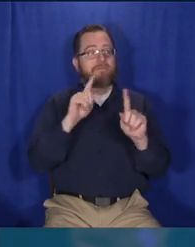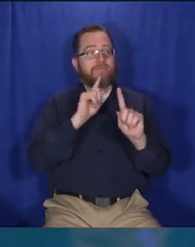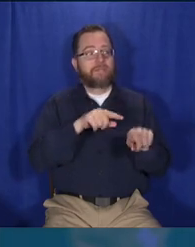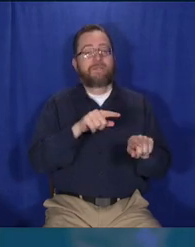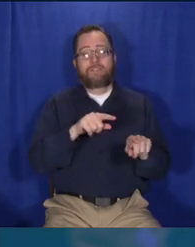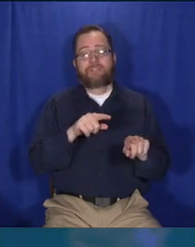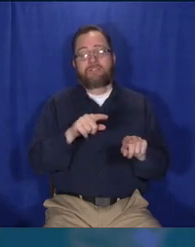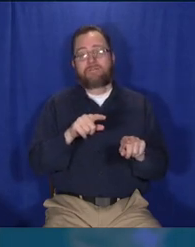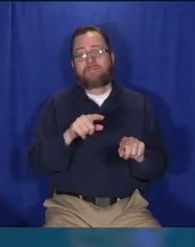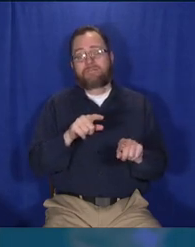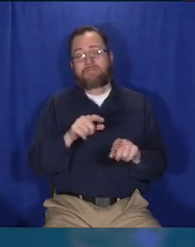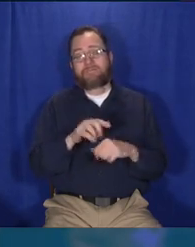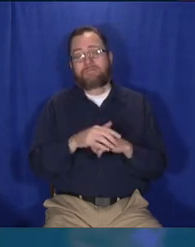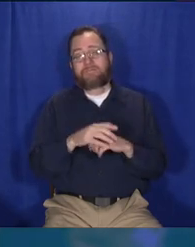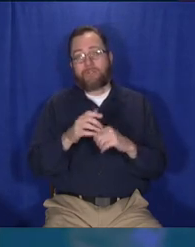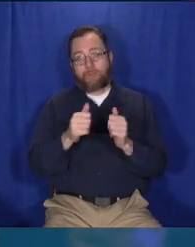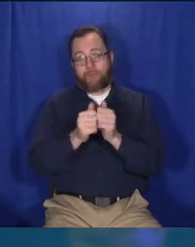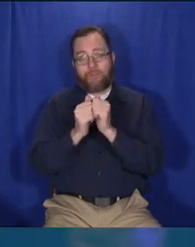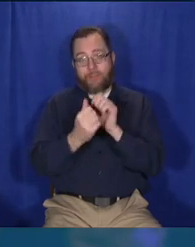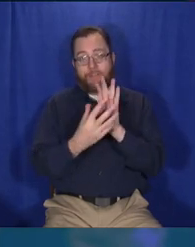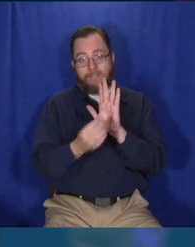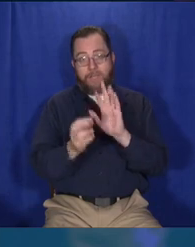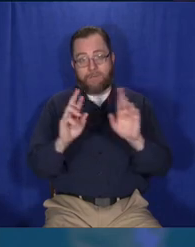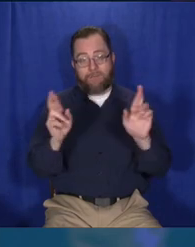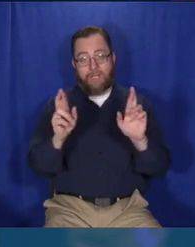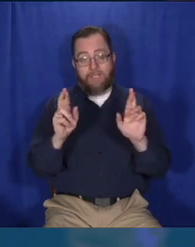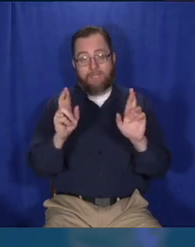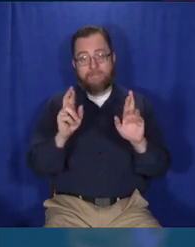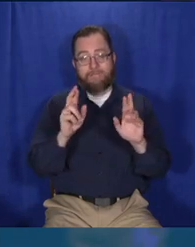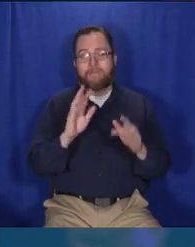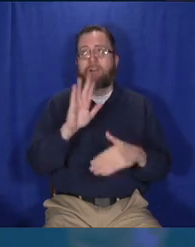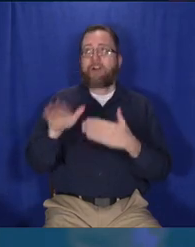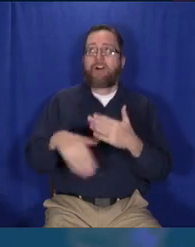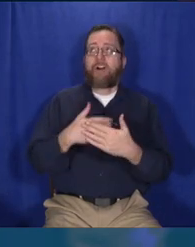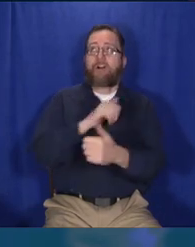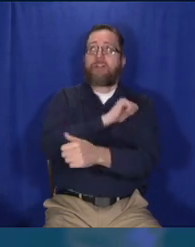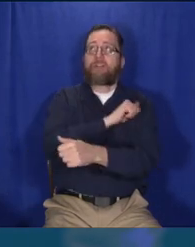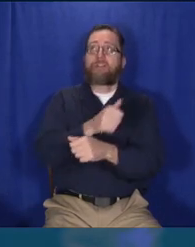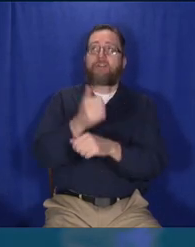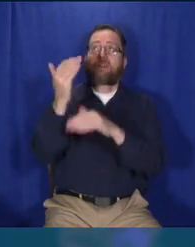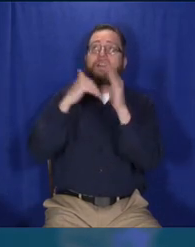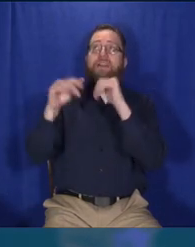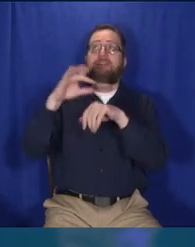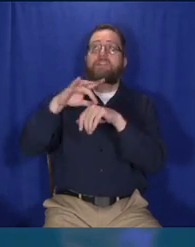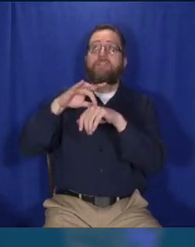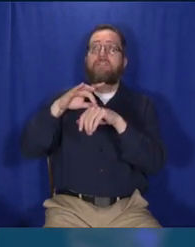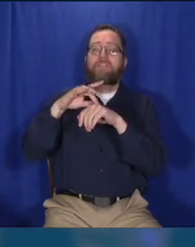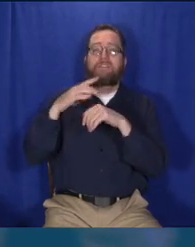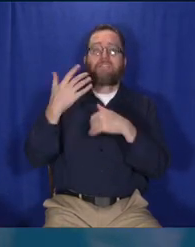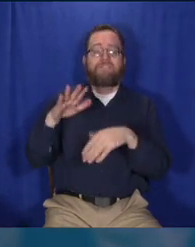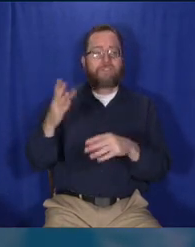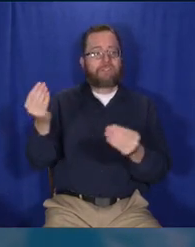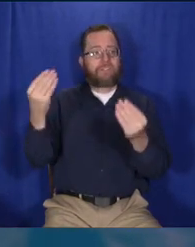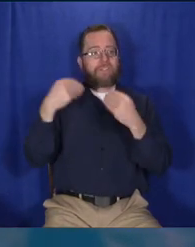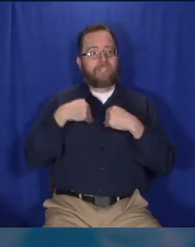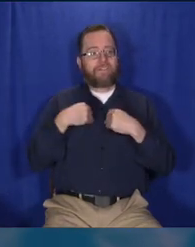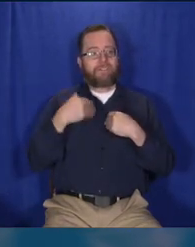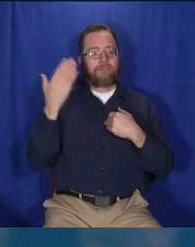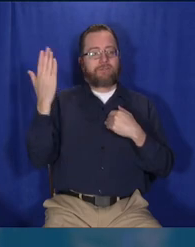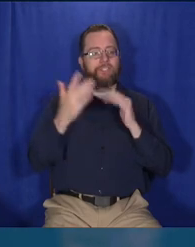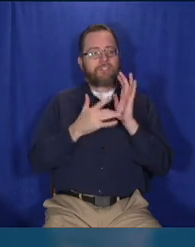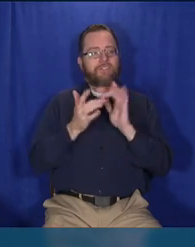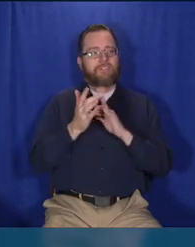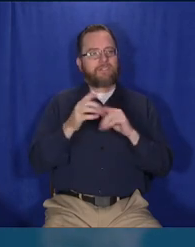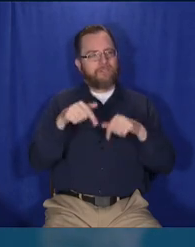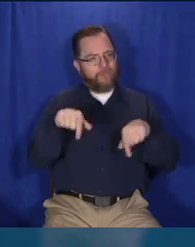we begin to close. All authority in heaven and on earth has been given to me. Go therefore